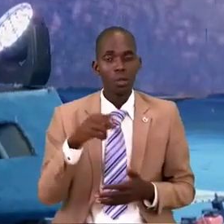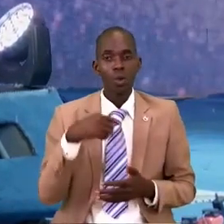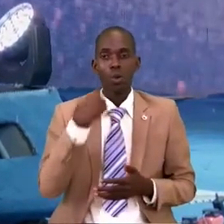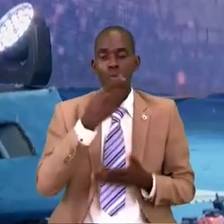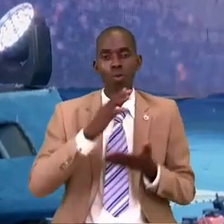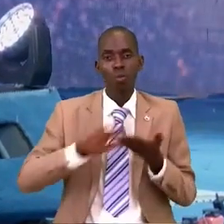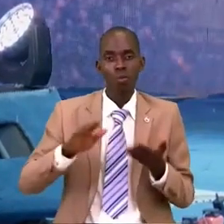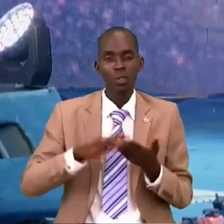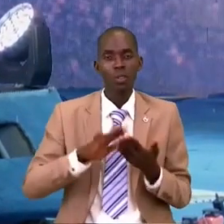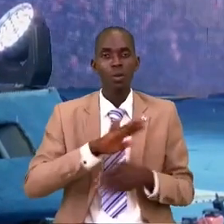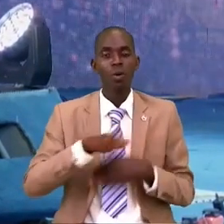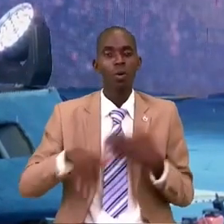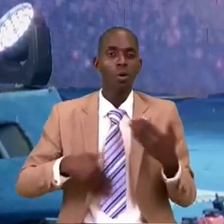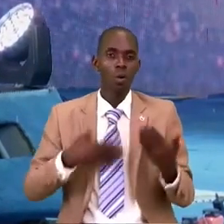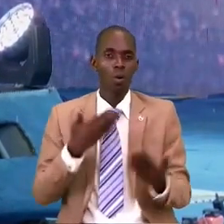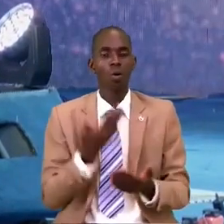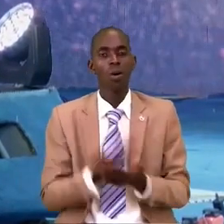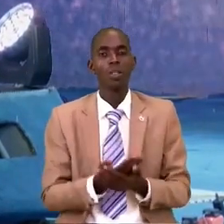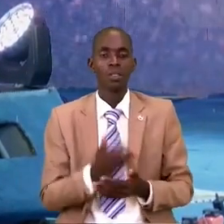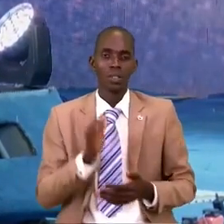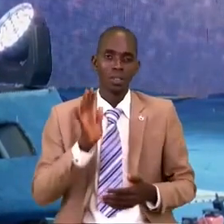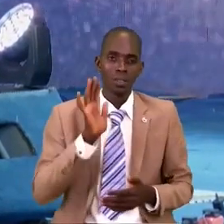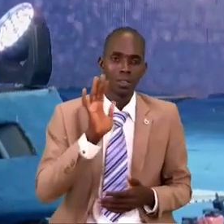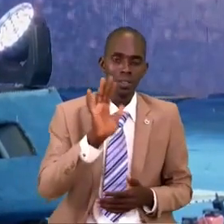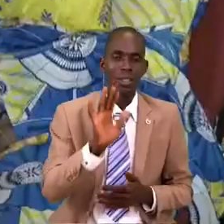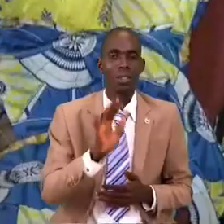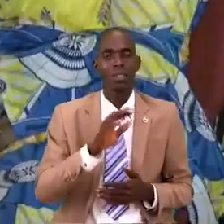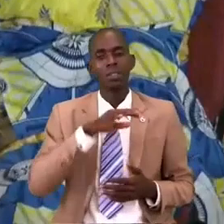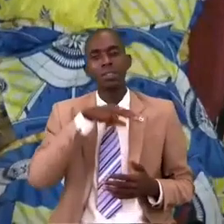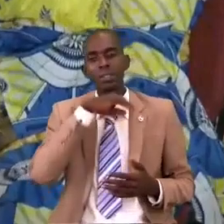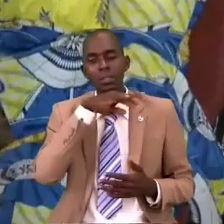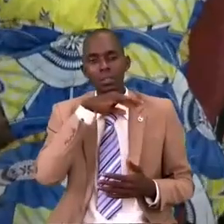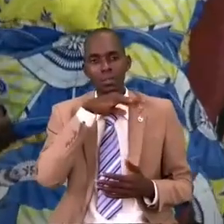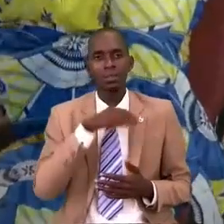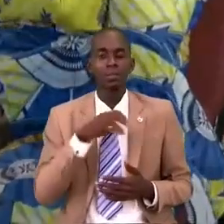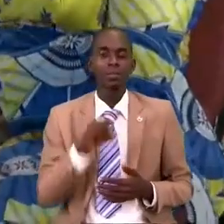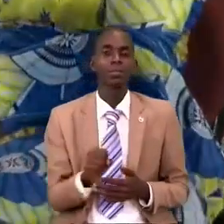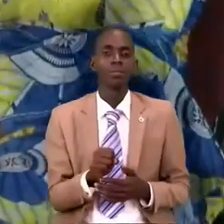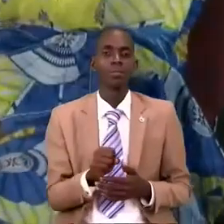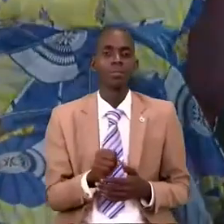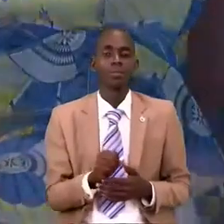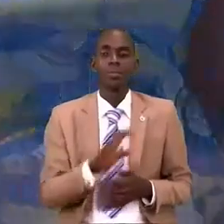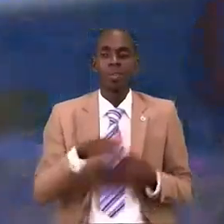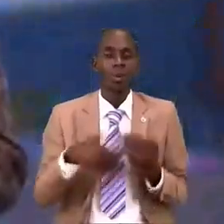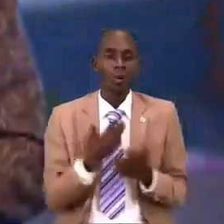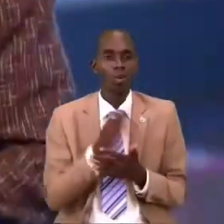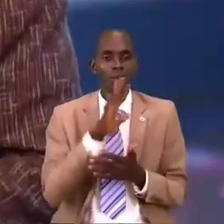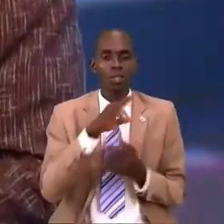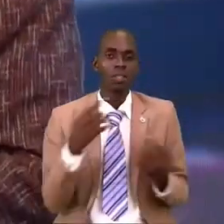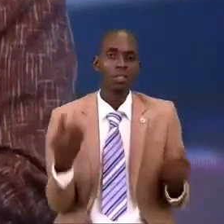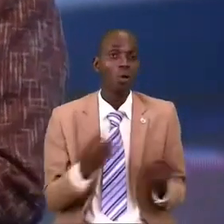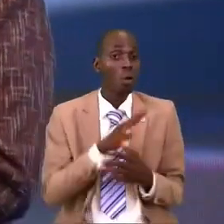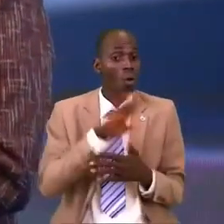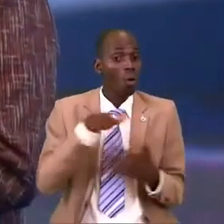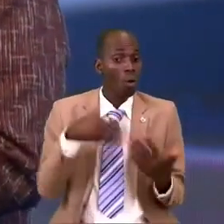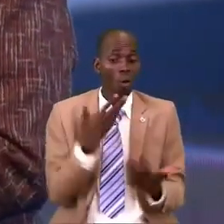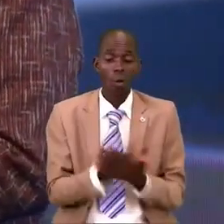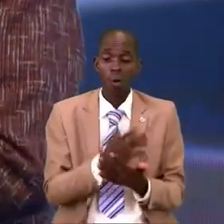iniquities. All. He'll forgive everything. And then who healeth all